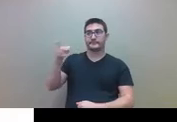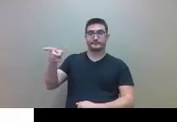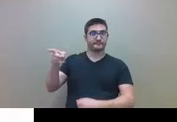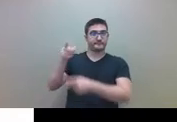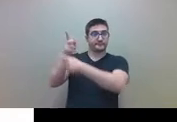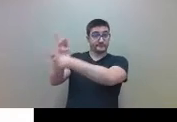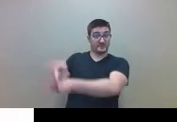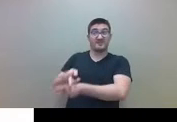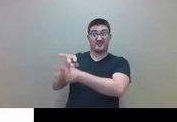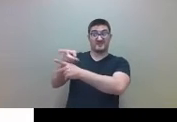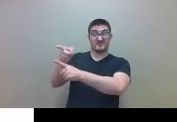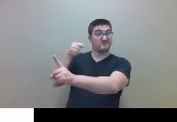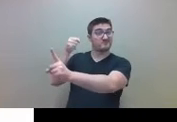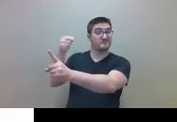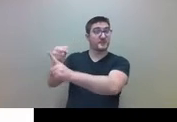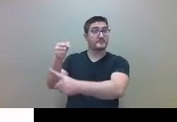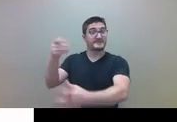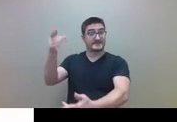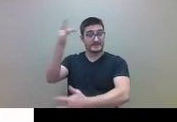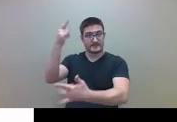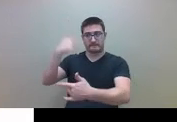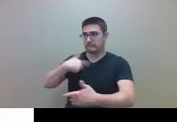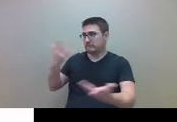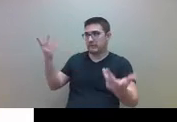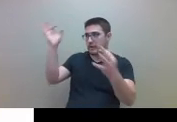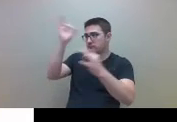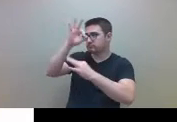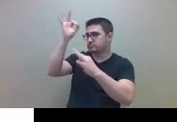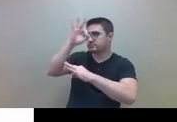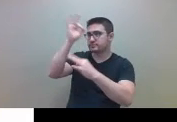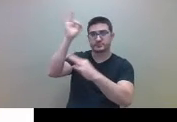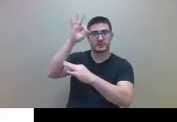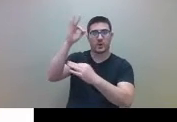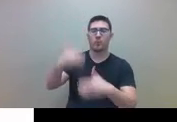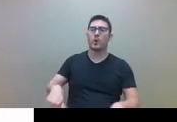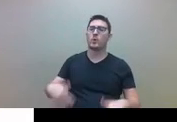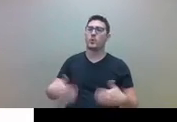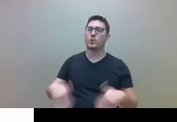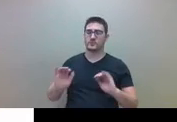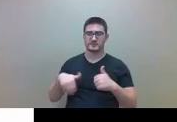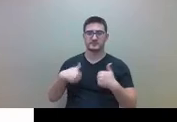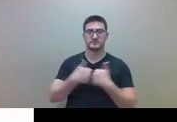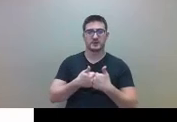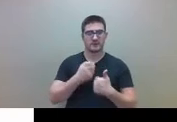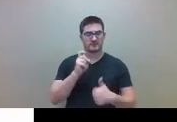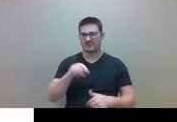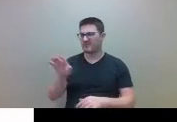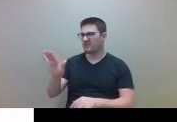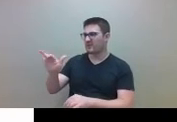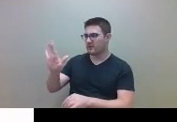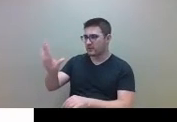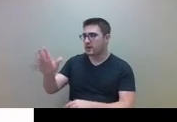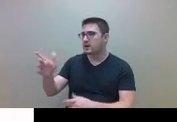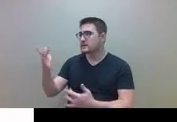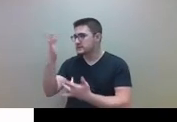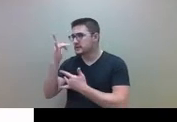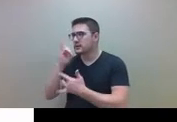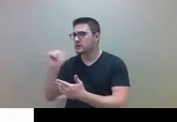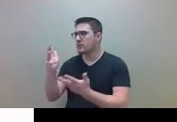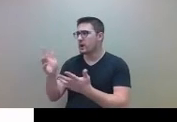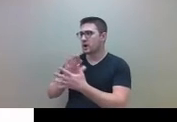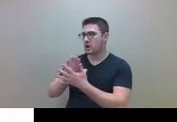caregiving very difficult. It's really important to know about their disease or illness so that you